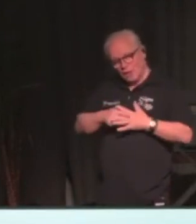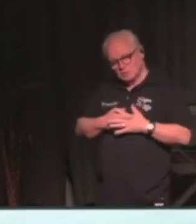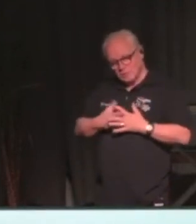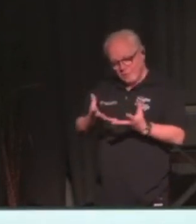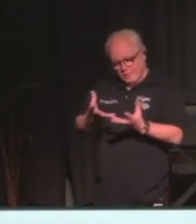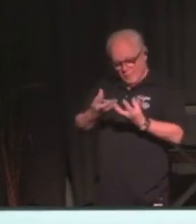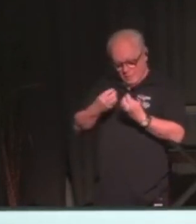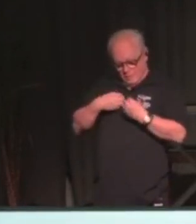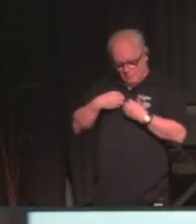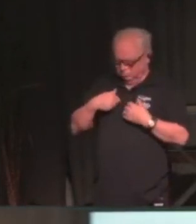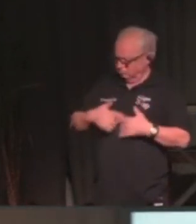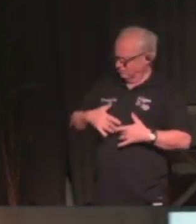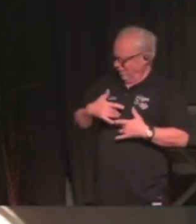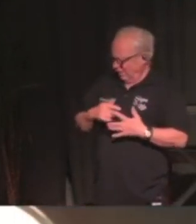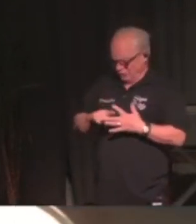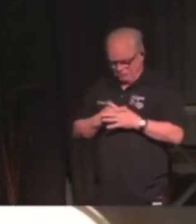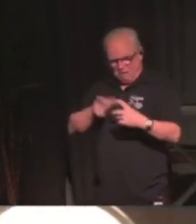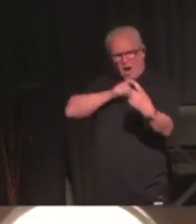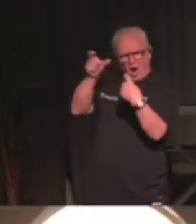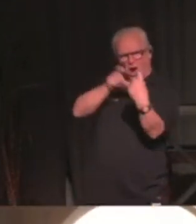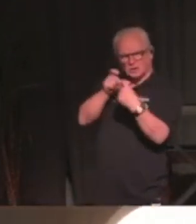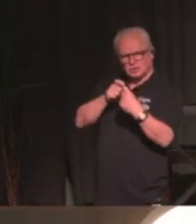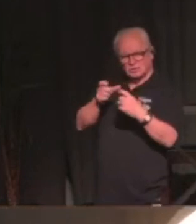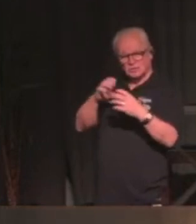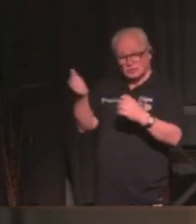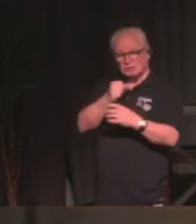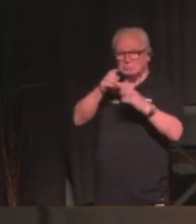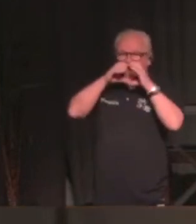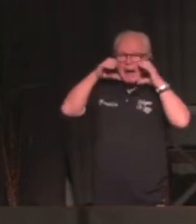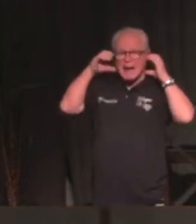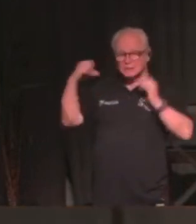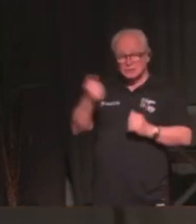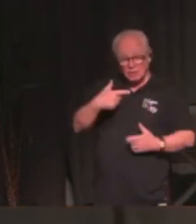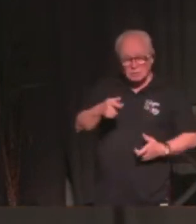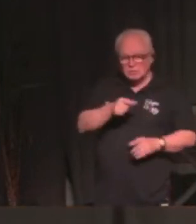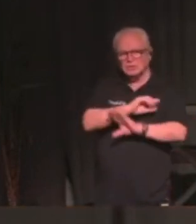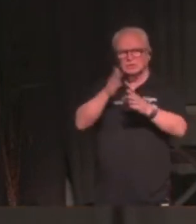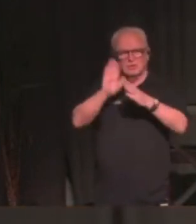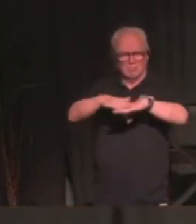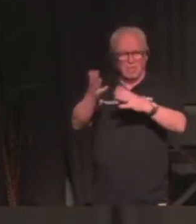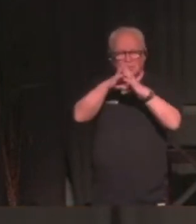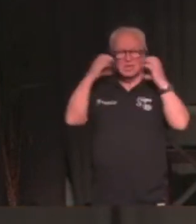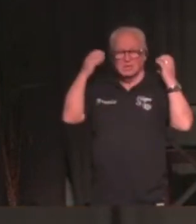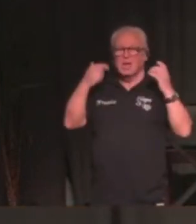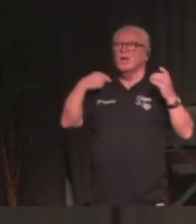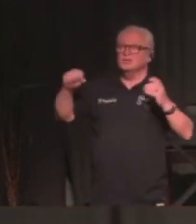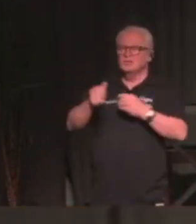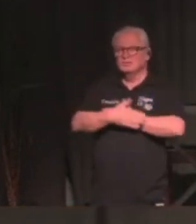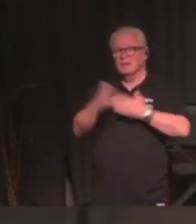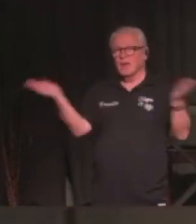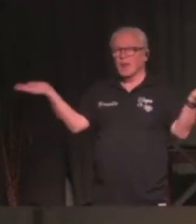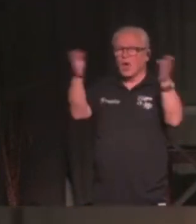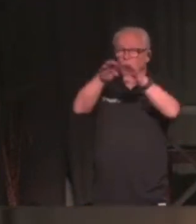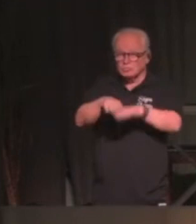gets you fighting and arguing over wearing a mask, not wearing a mask, we should have closed, we should have stayed open,